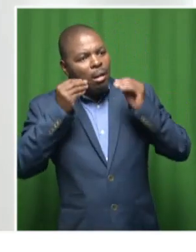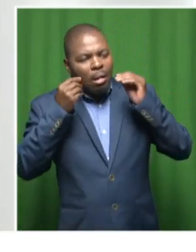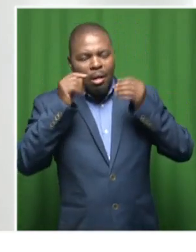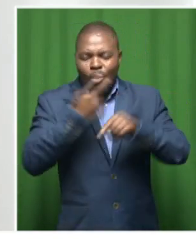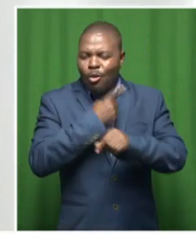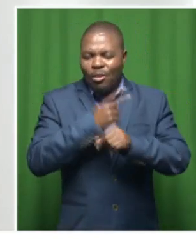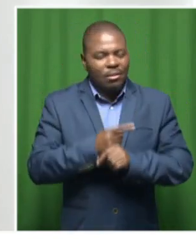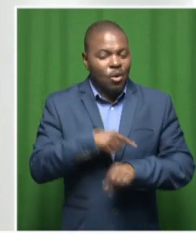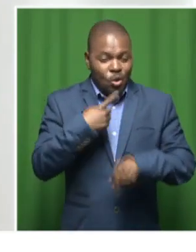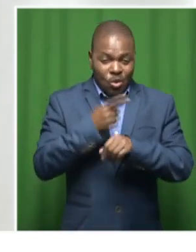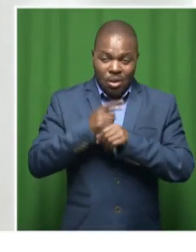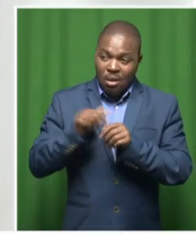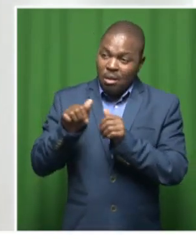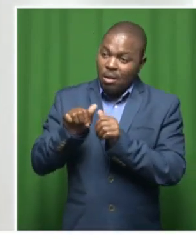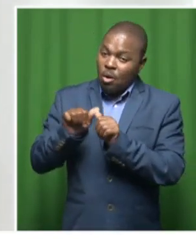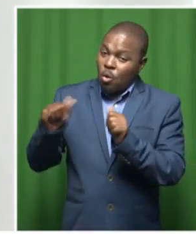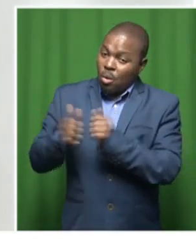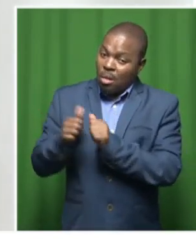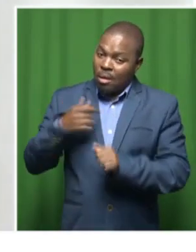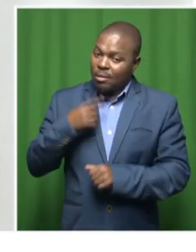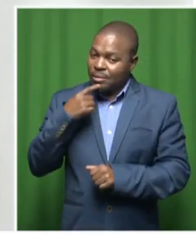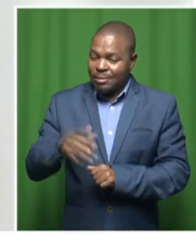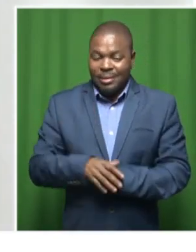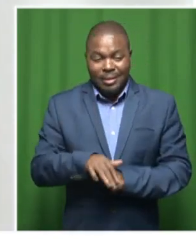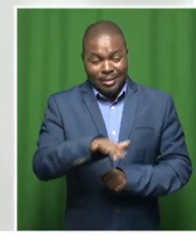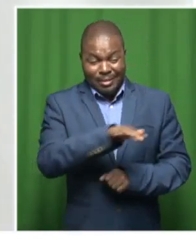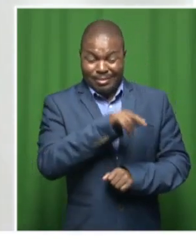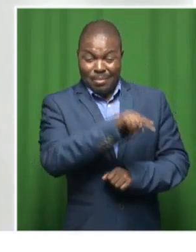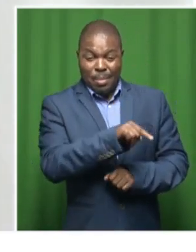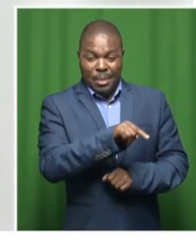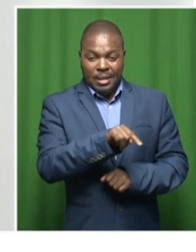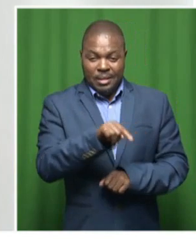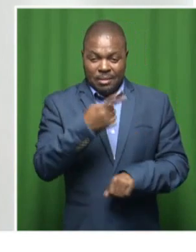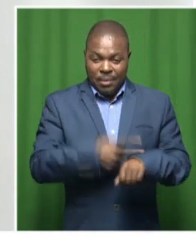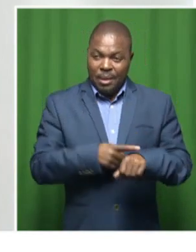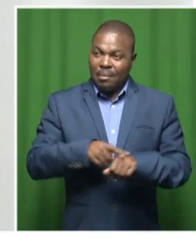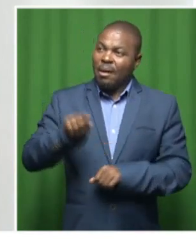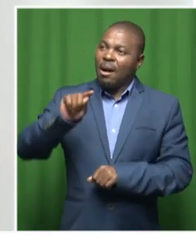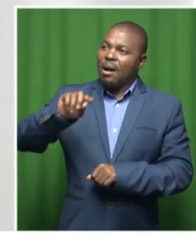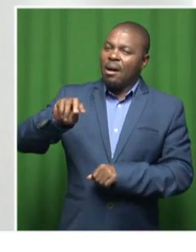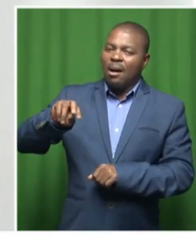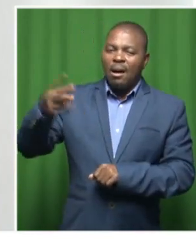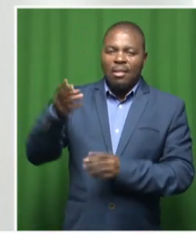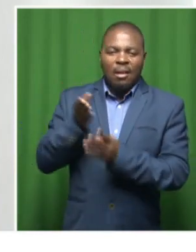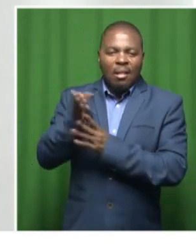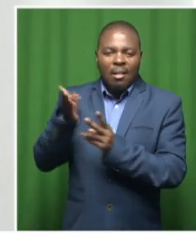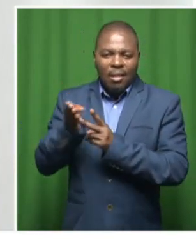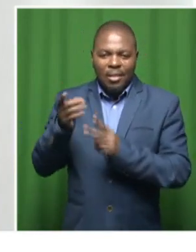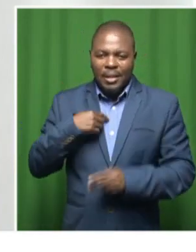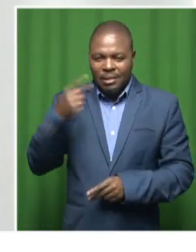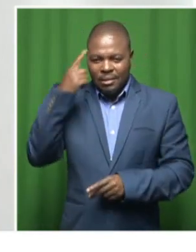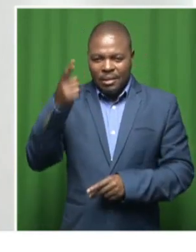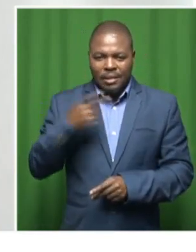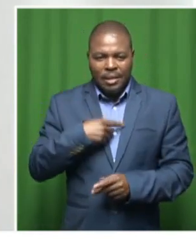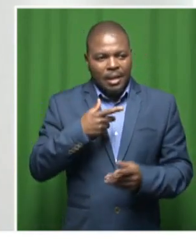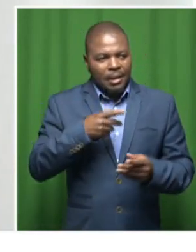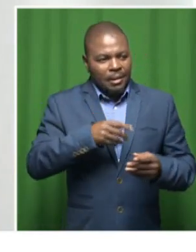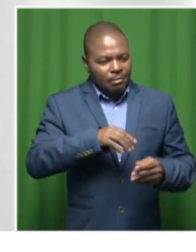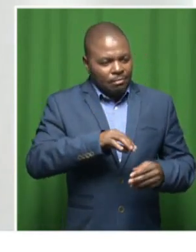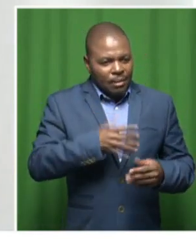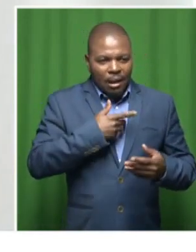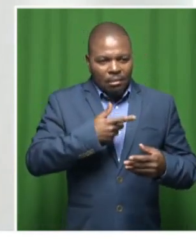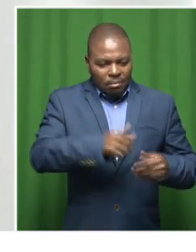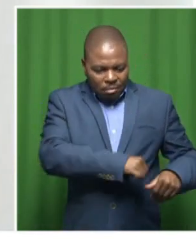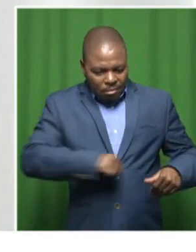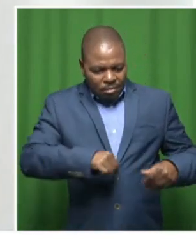always tell my colleagues this, plastic surgery is such an unforgiving field because unlike our other specialists, nobody knows what they do. They stitch it up and they close it and then it's all